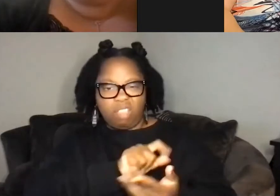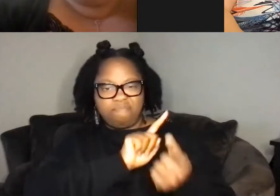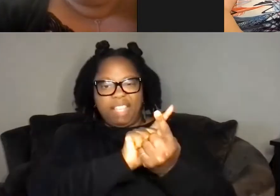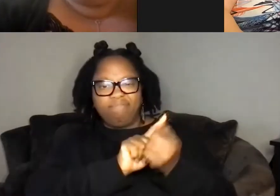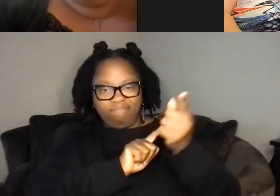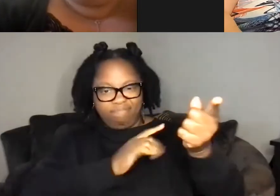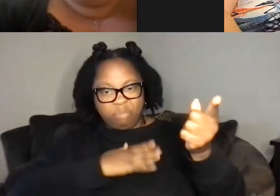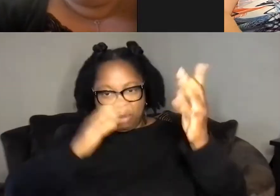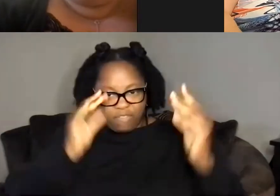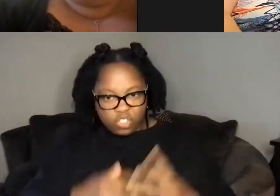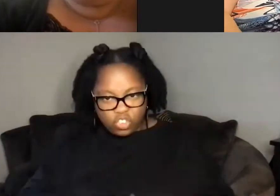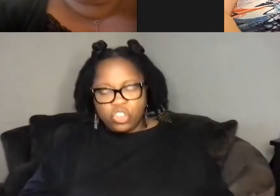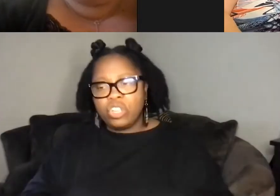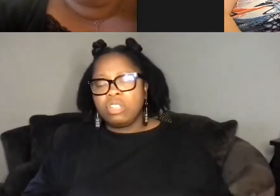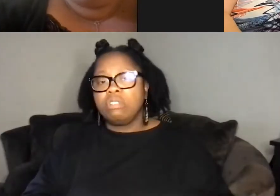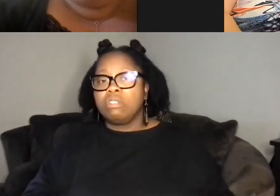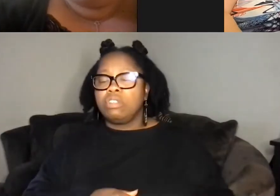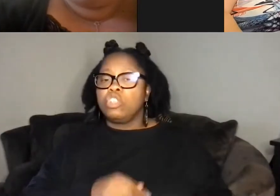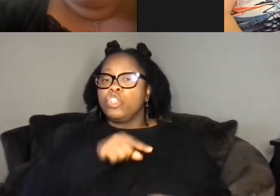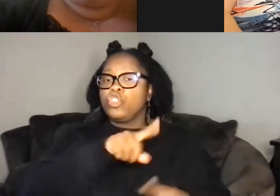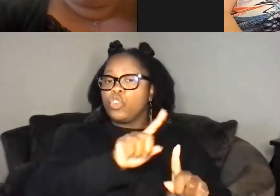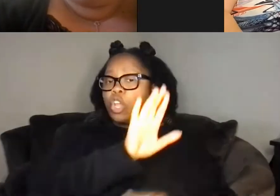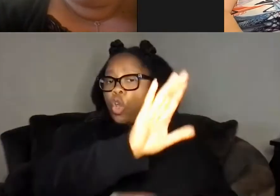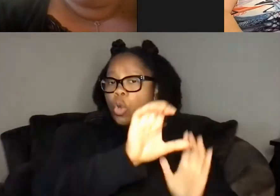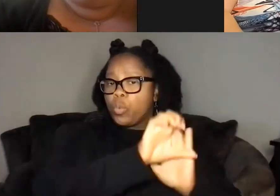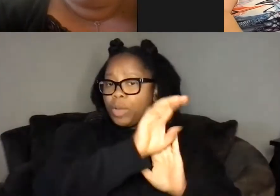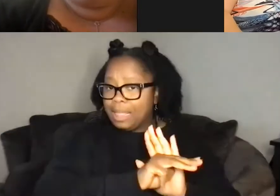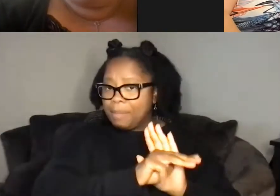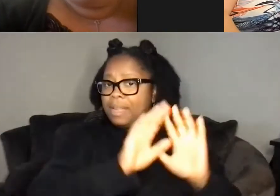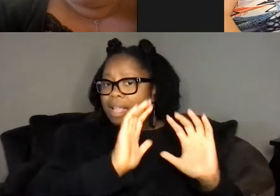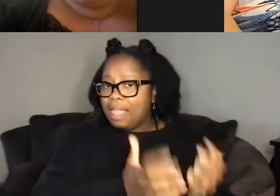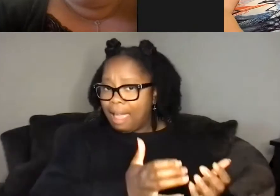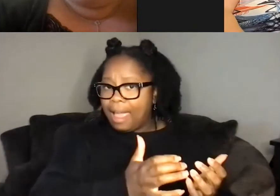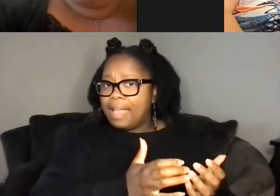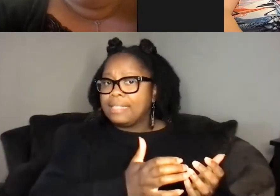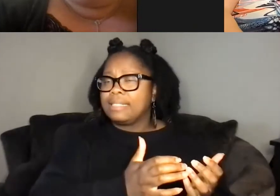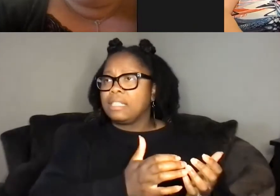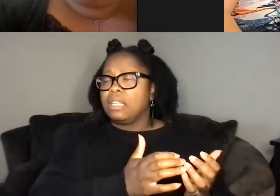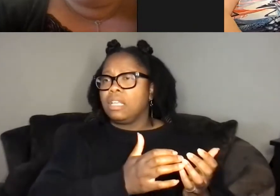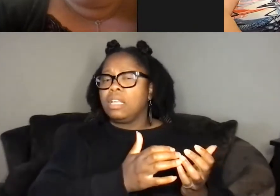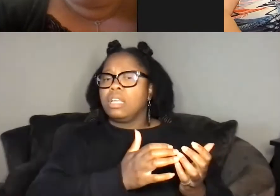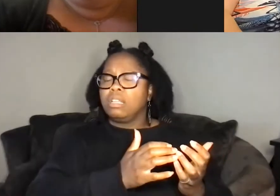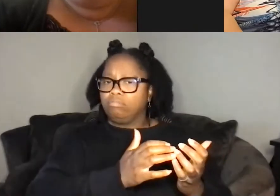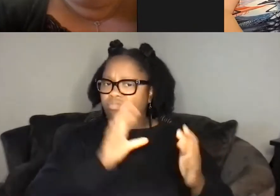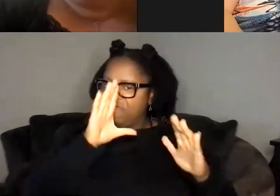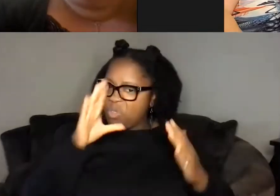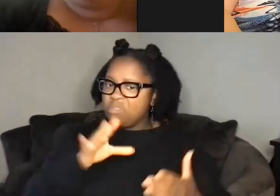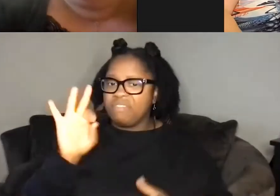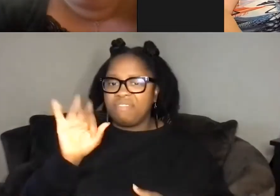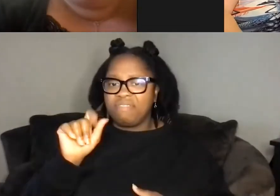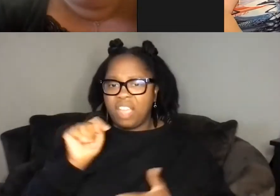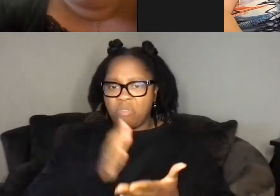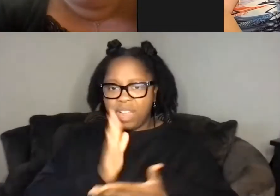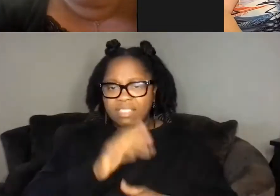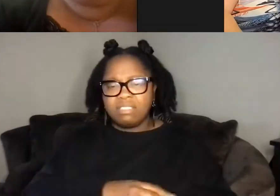and during part of our curriculum in class was about FAT rights